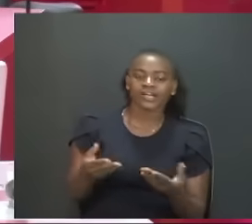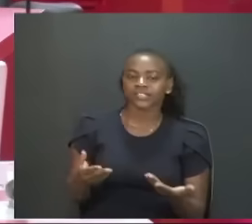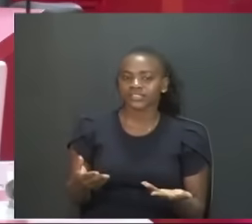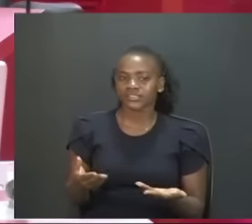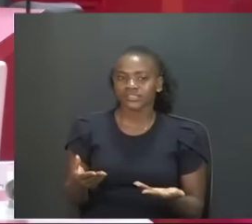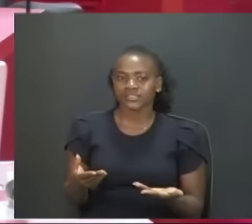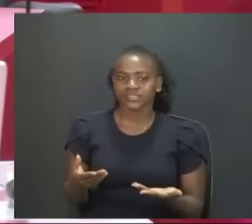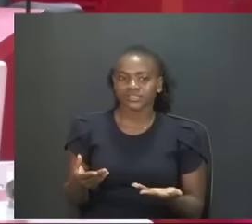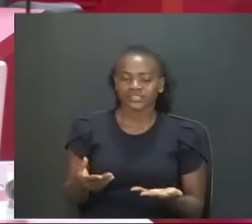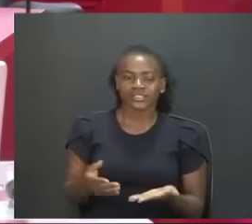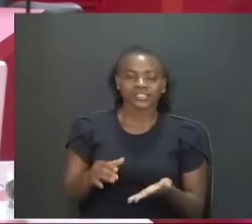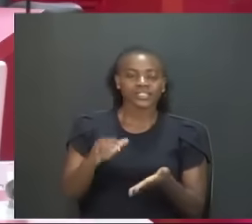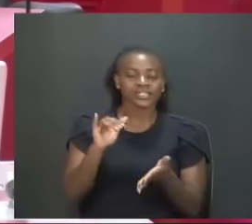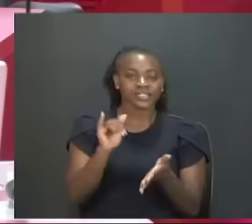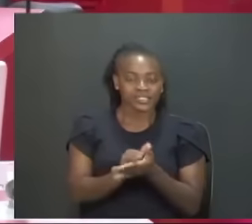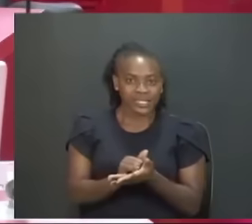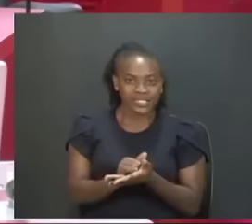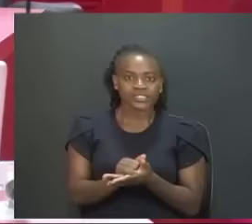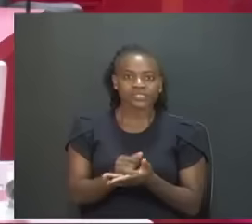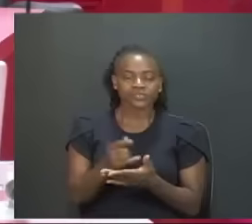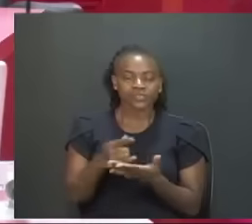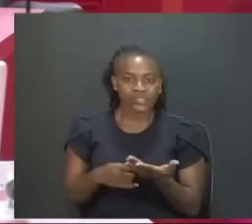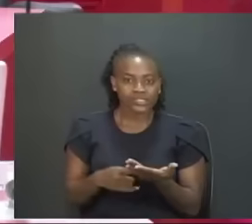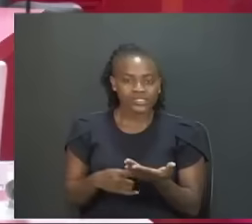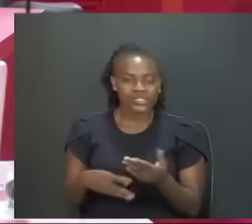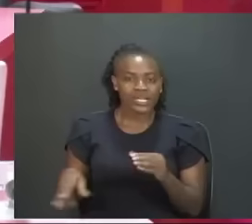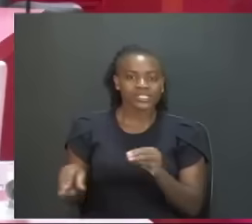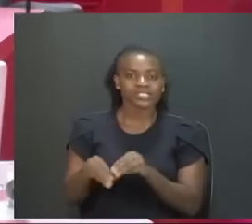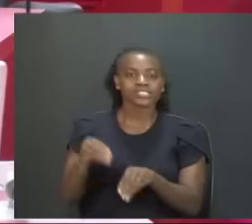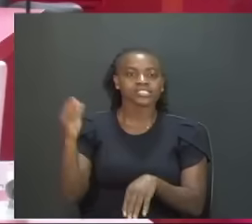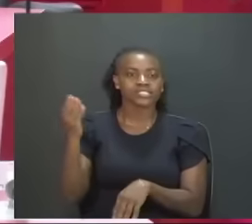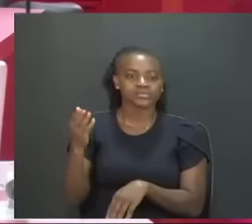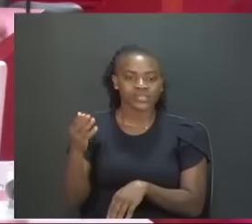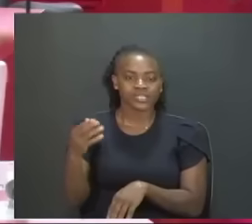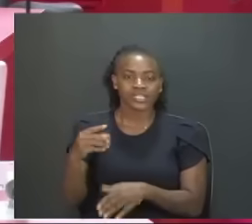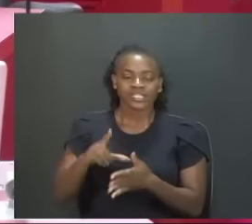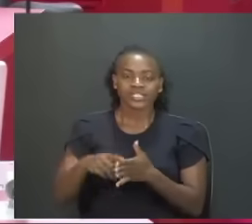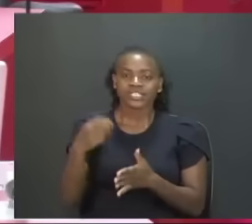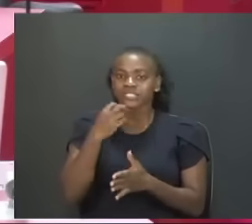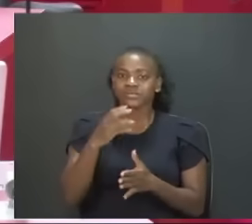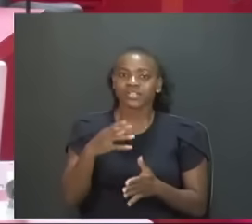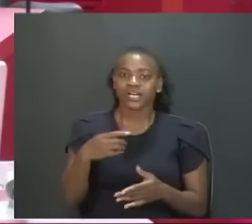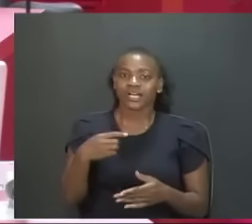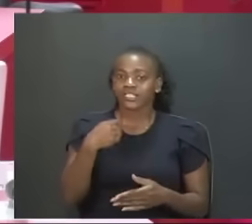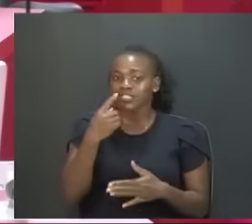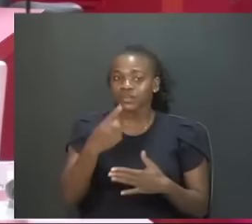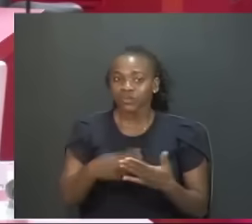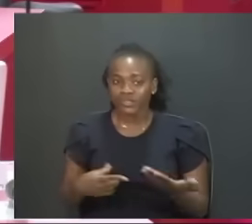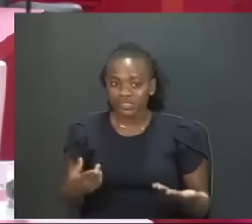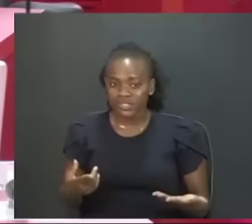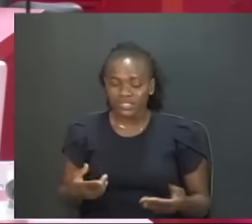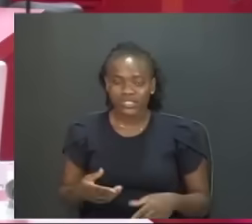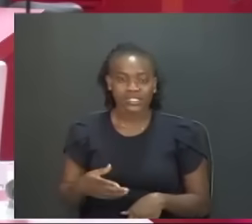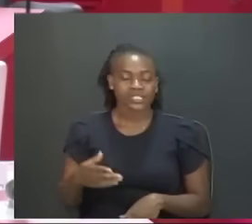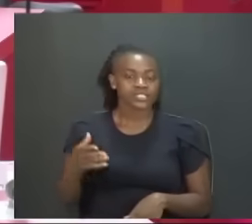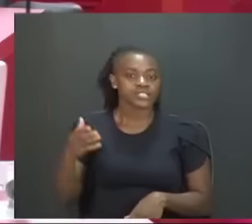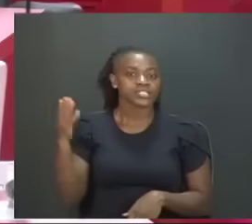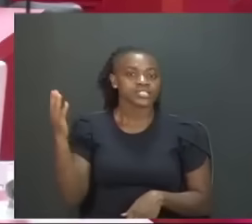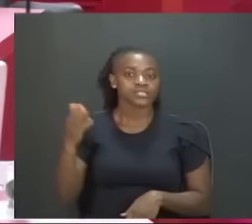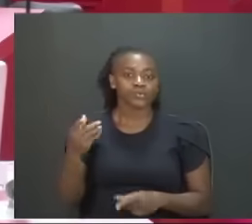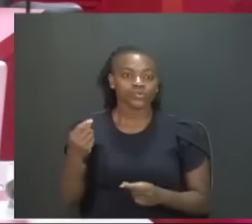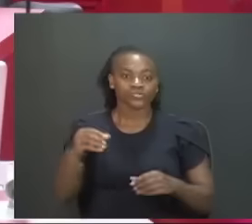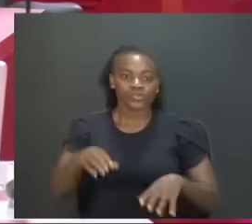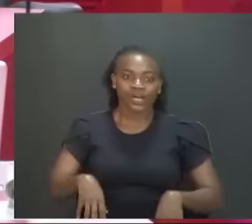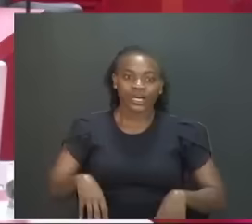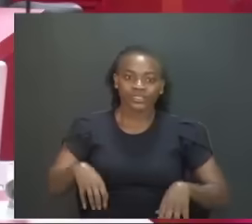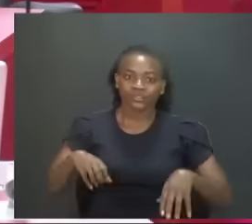That is in the nature of the supplementary statement. In the end, the speaker will usually say, oh, the statement is hereby adopted or put it